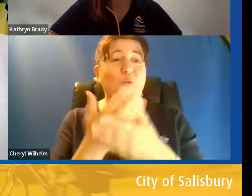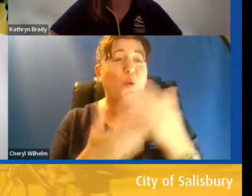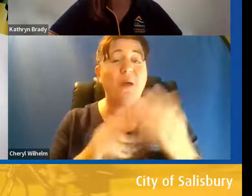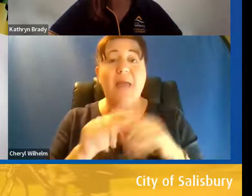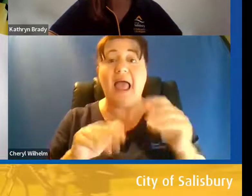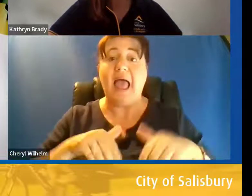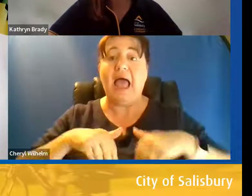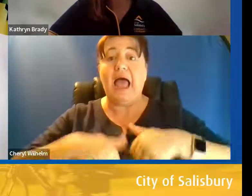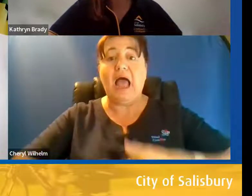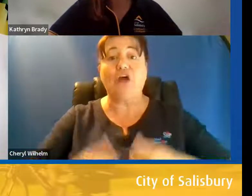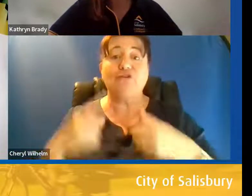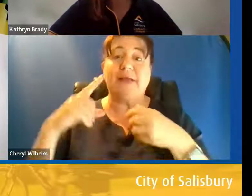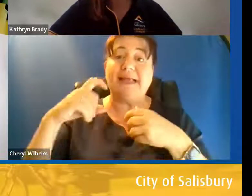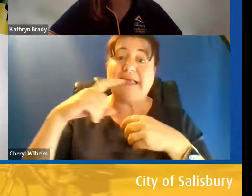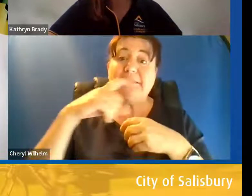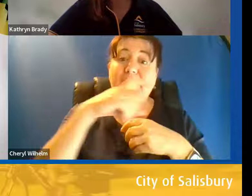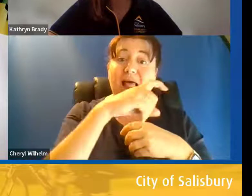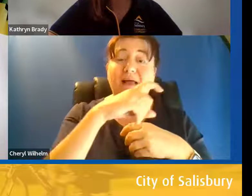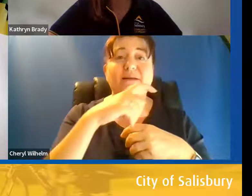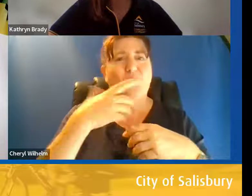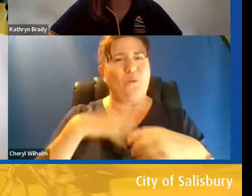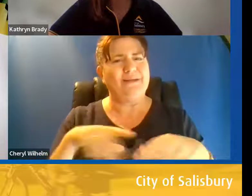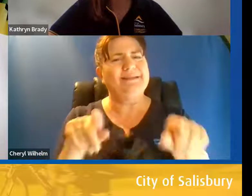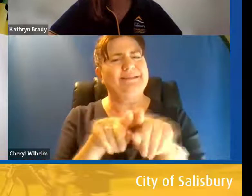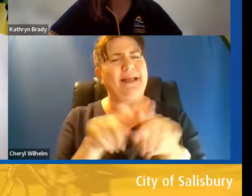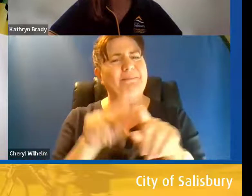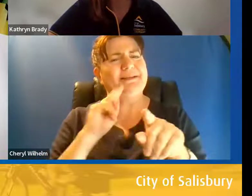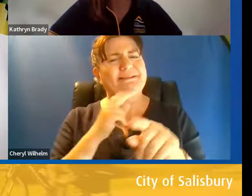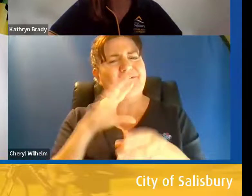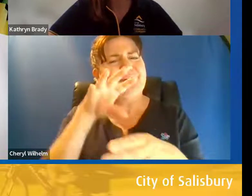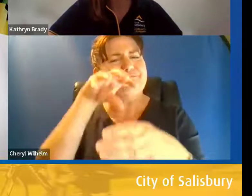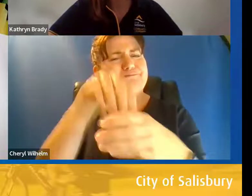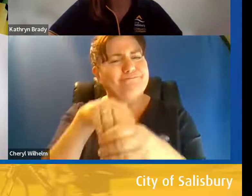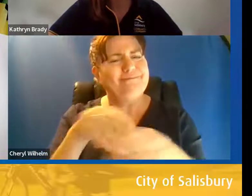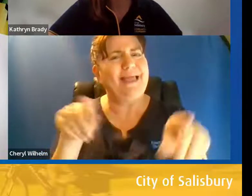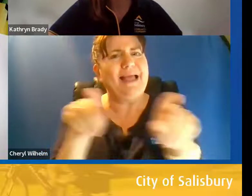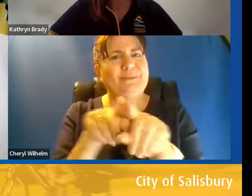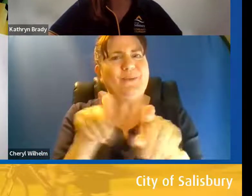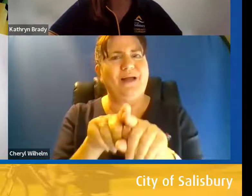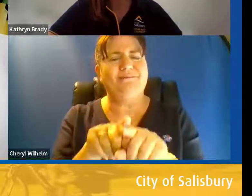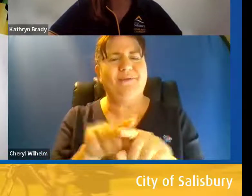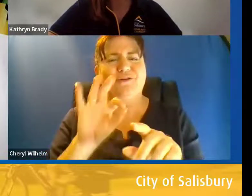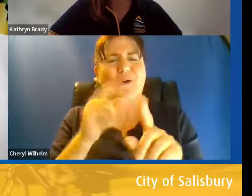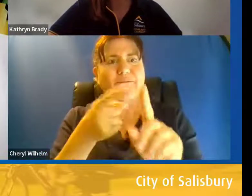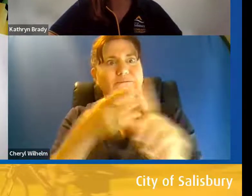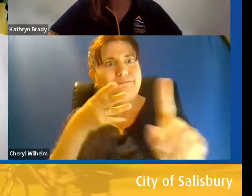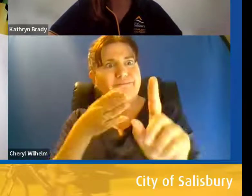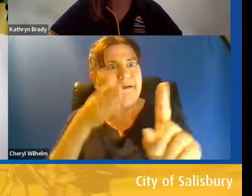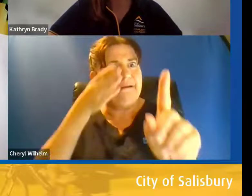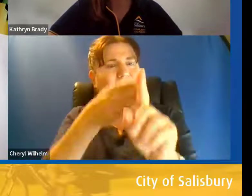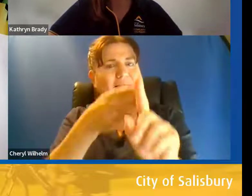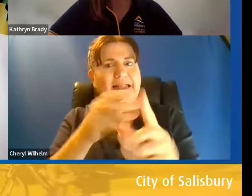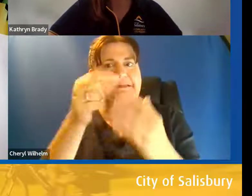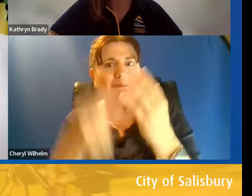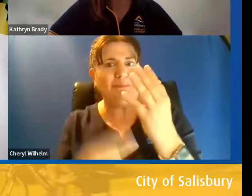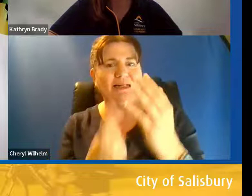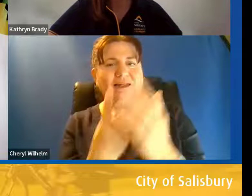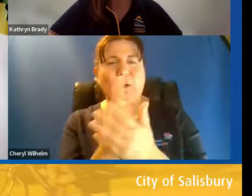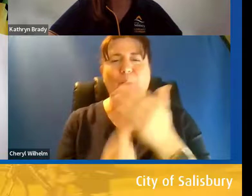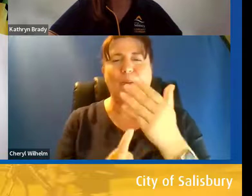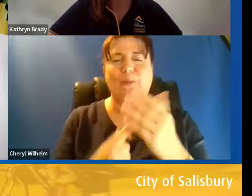loss. If you're telling a story about, the hungry caterpillar, you want to make sure that the